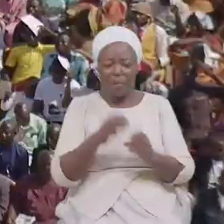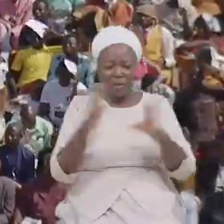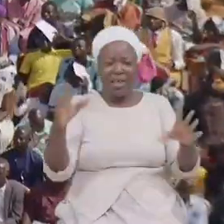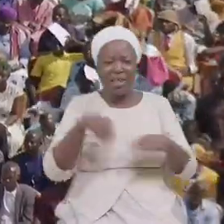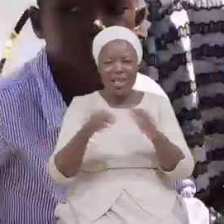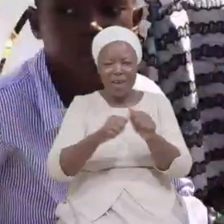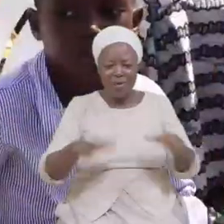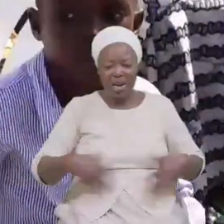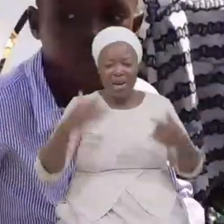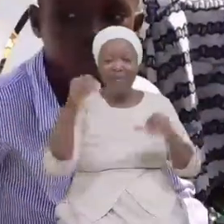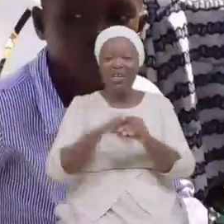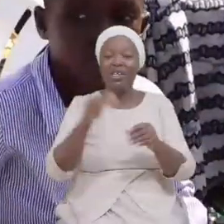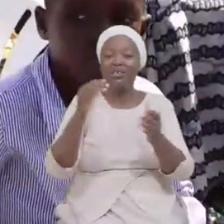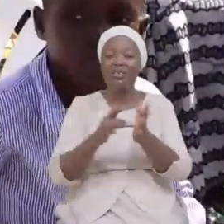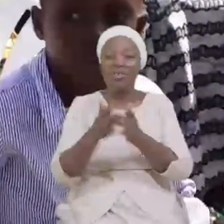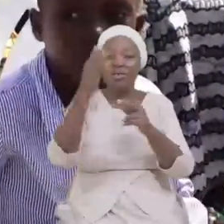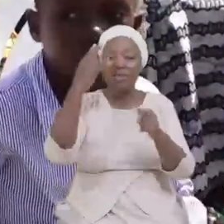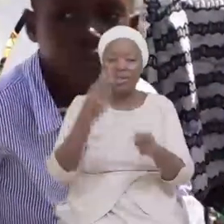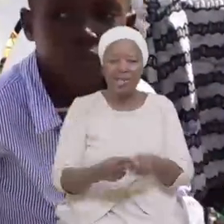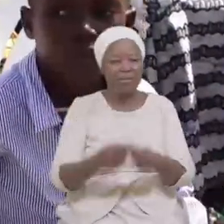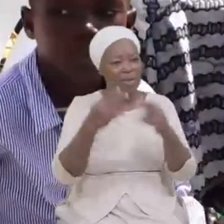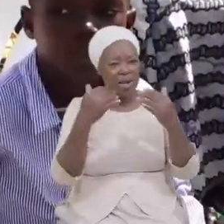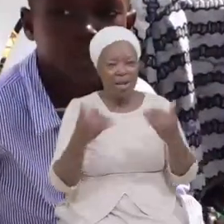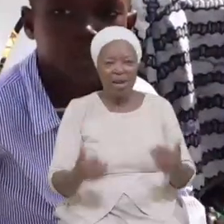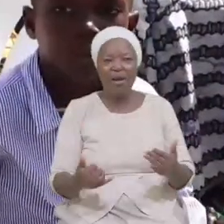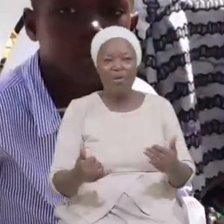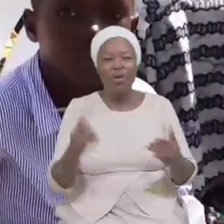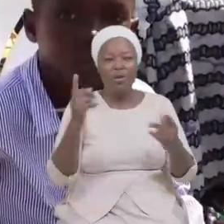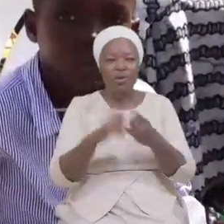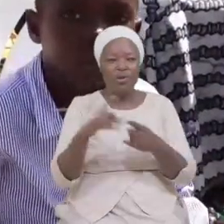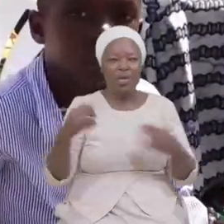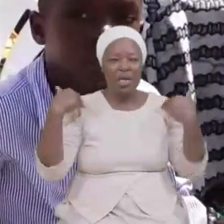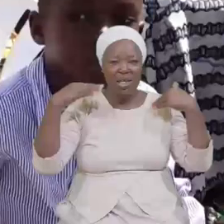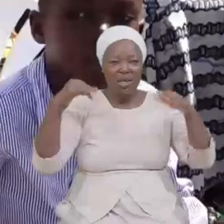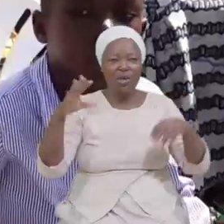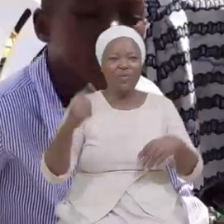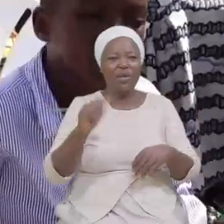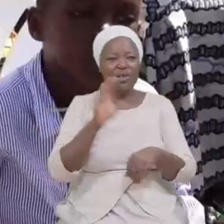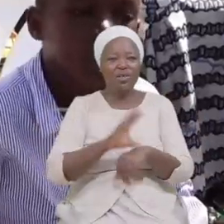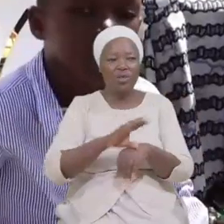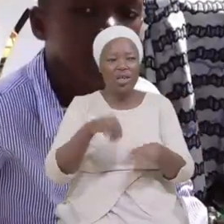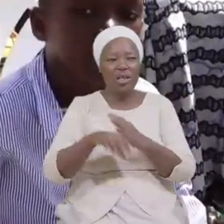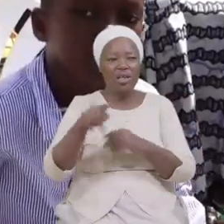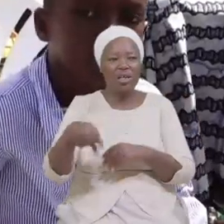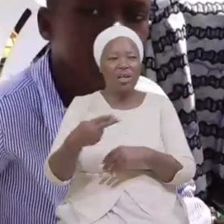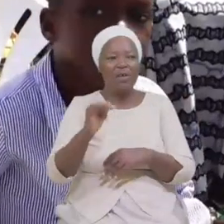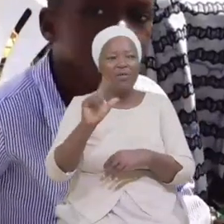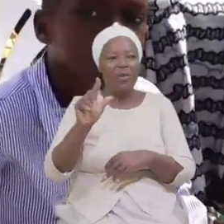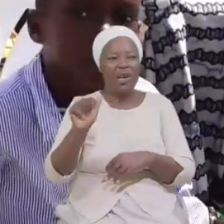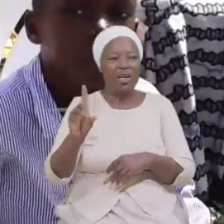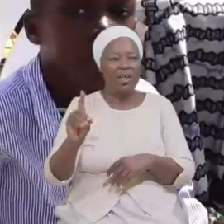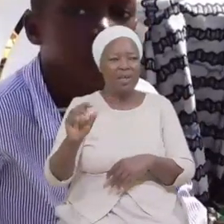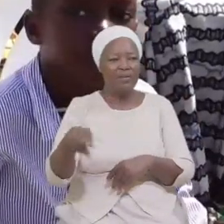in Jesus' name. Now to the angel of the church in Philadelphia, write,